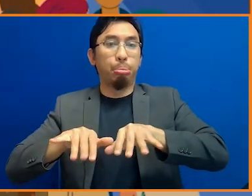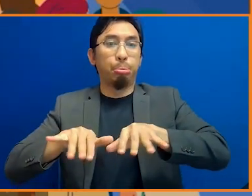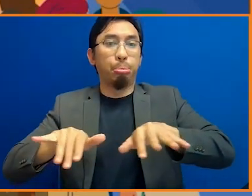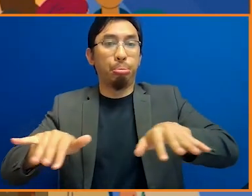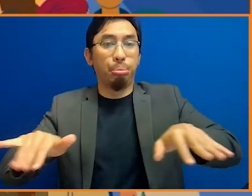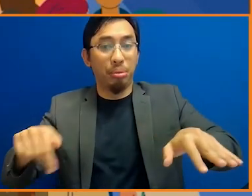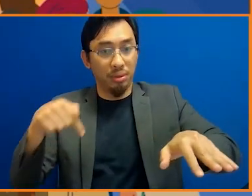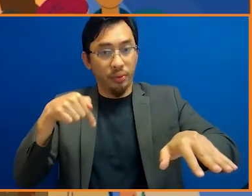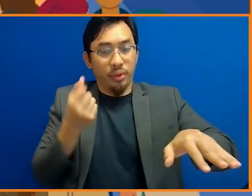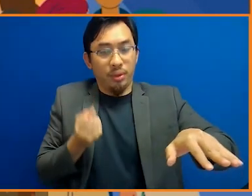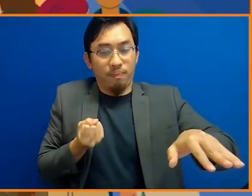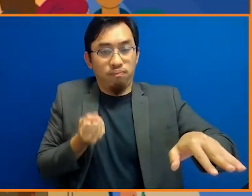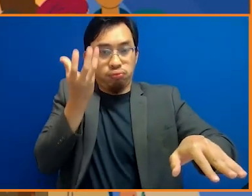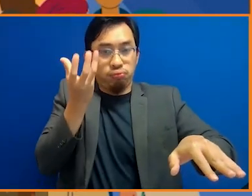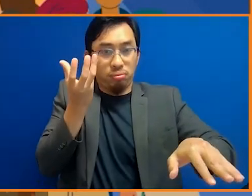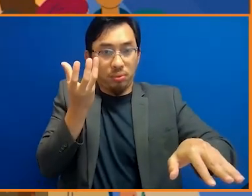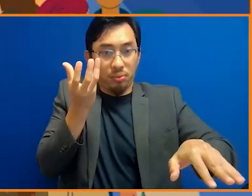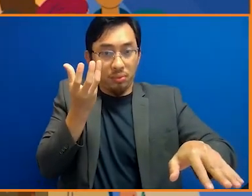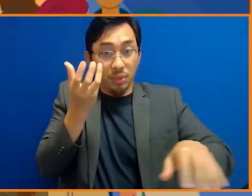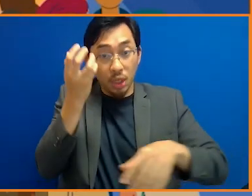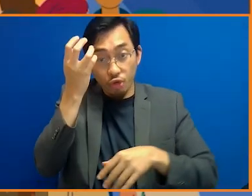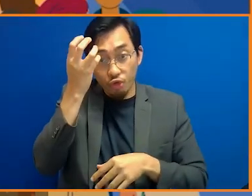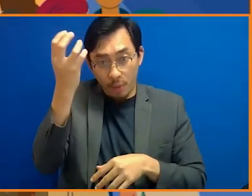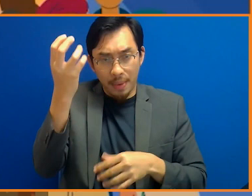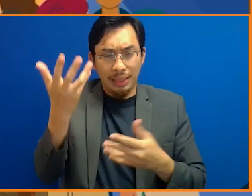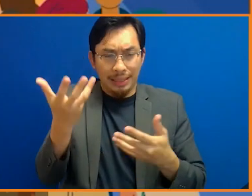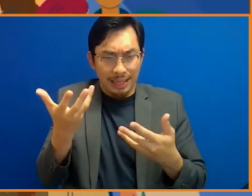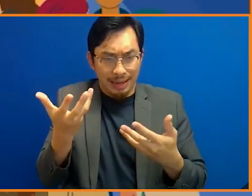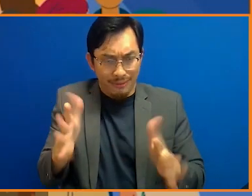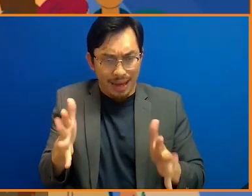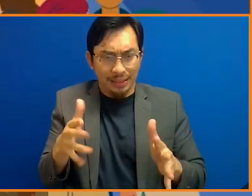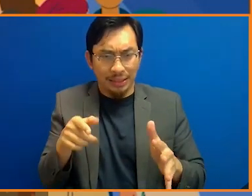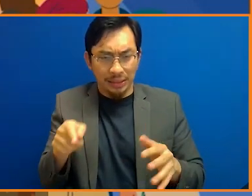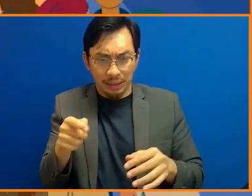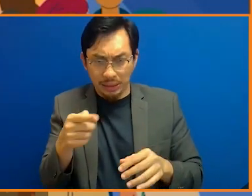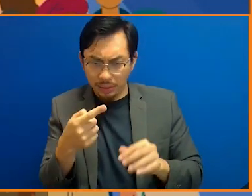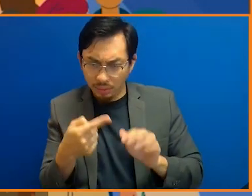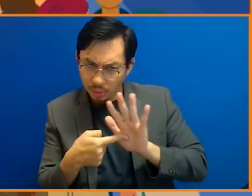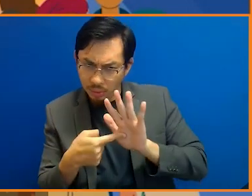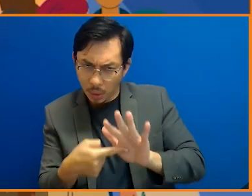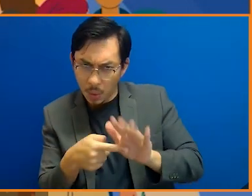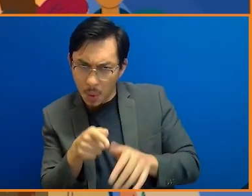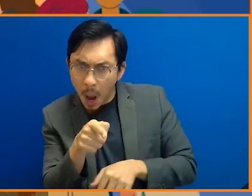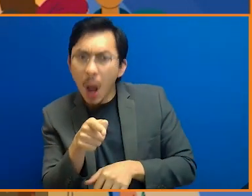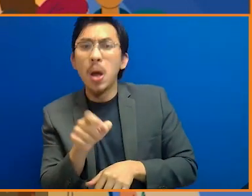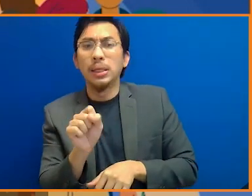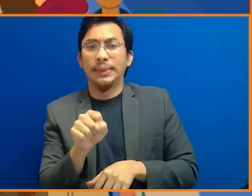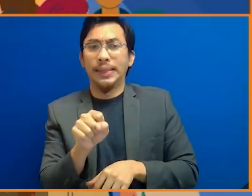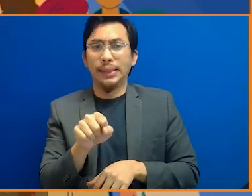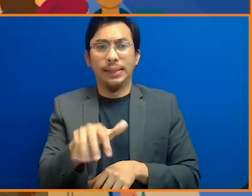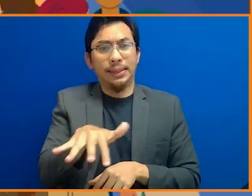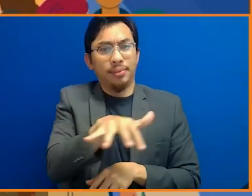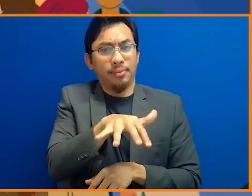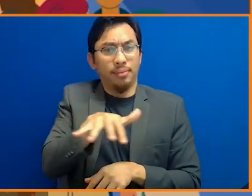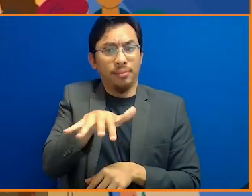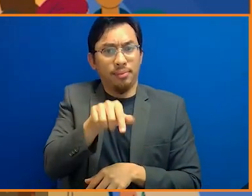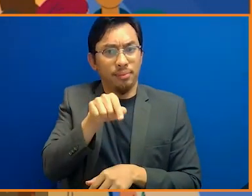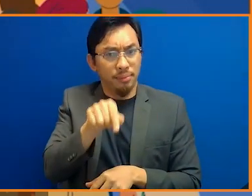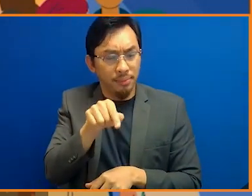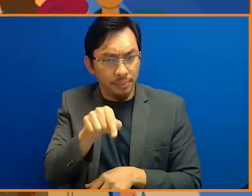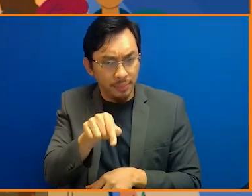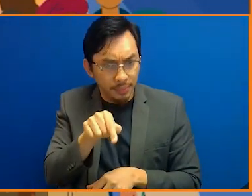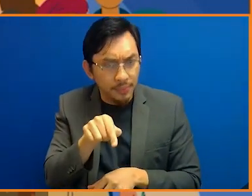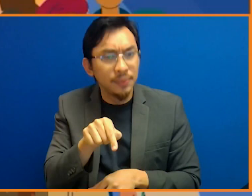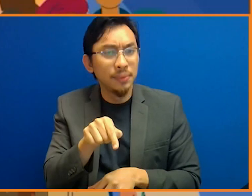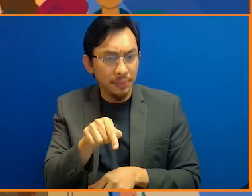right now, your government have already deployed some sensors around this area,